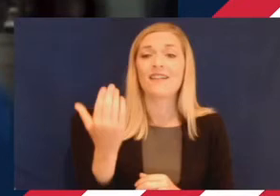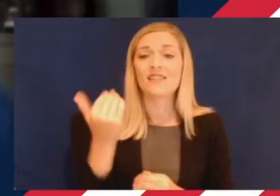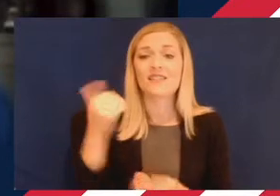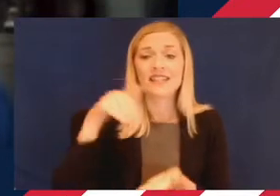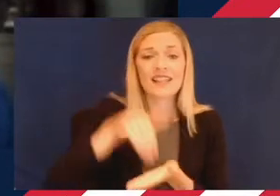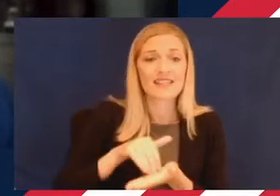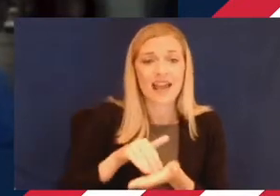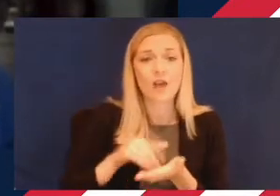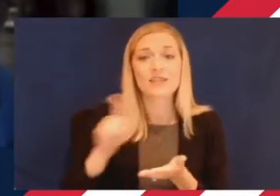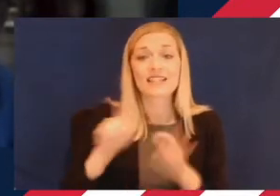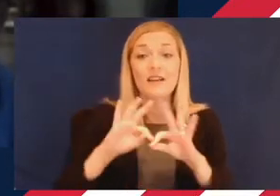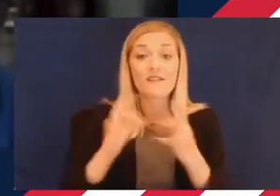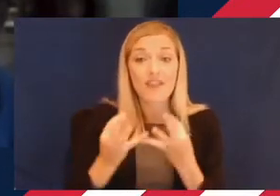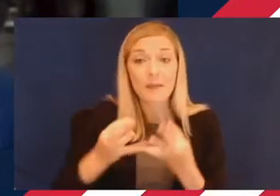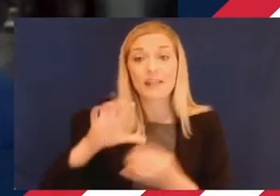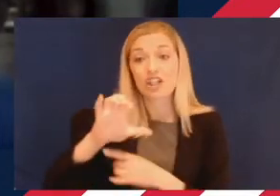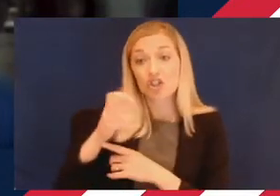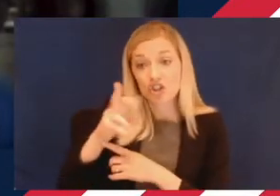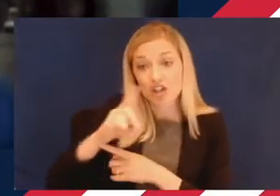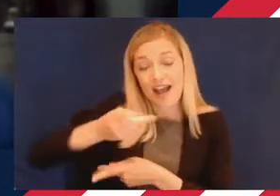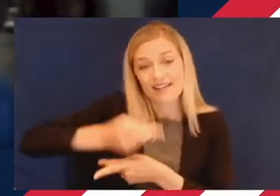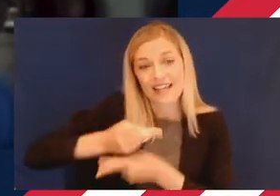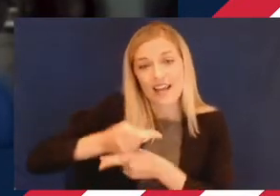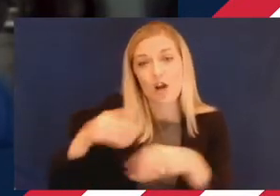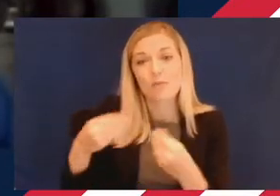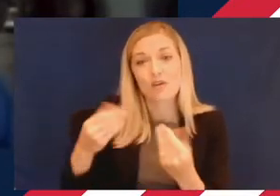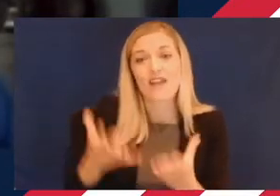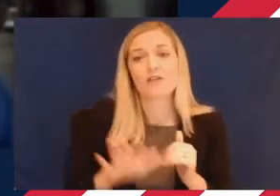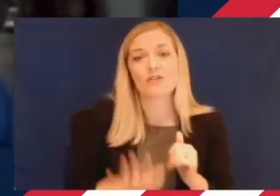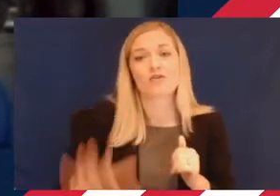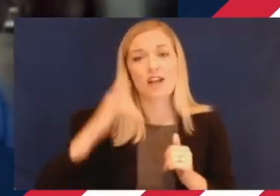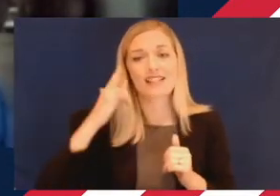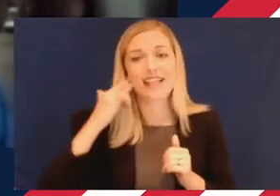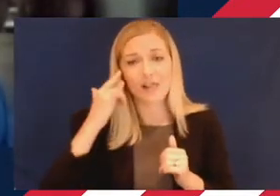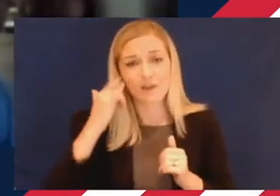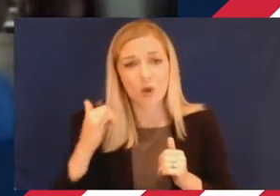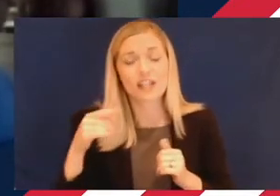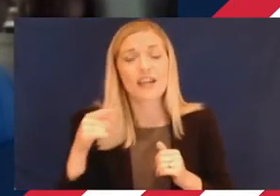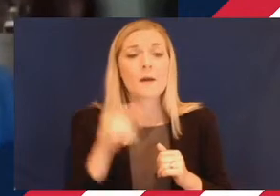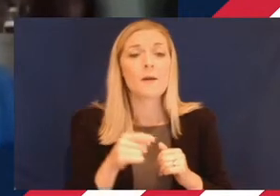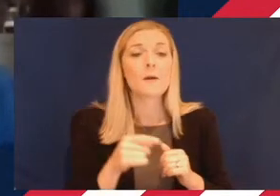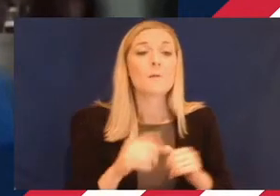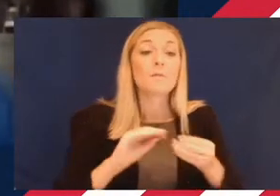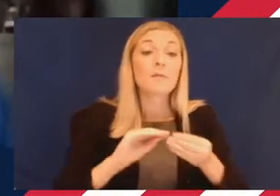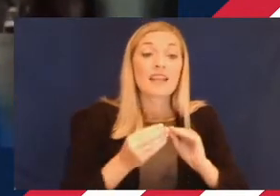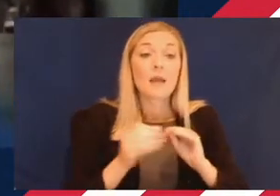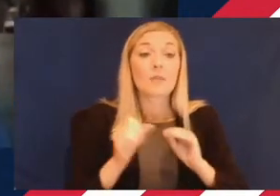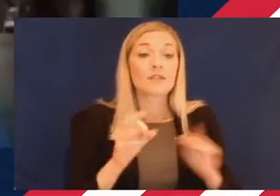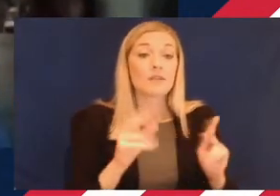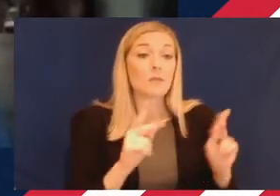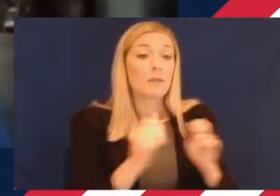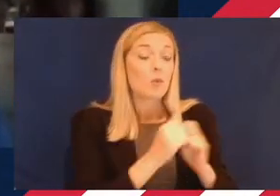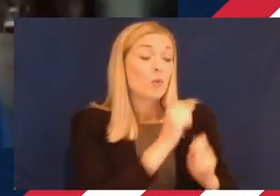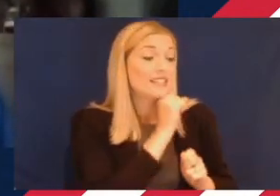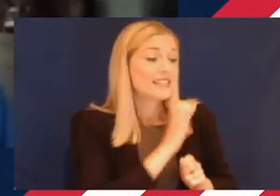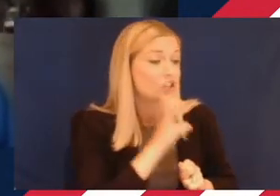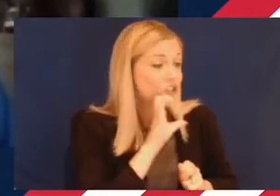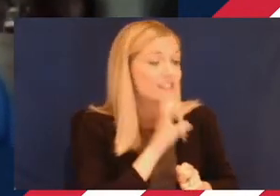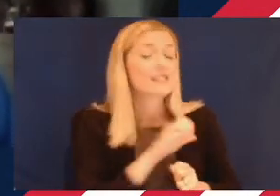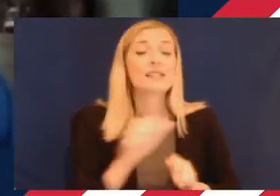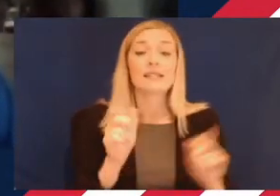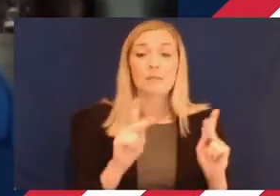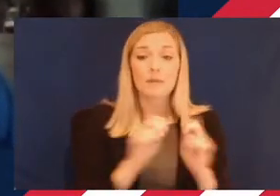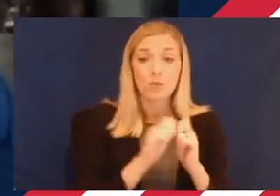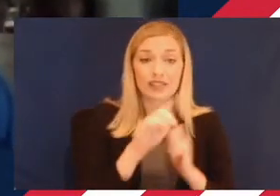California. The members of UDW care for children, seniors, and people with disabilities in the home. COVID makes